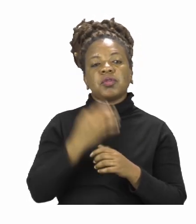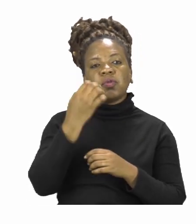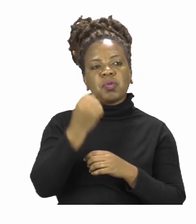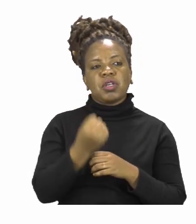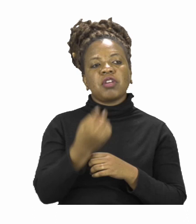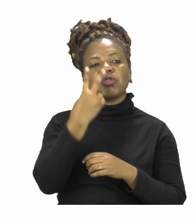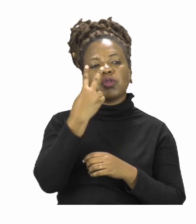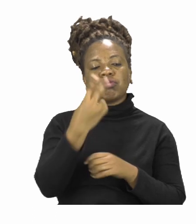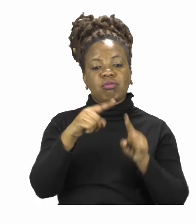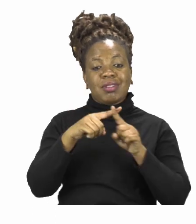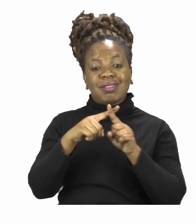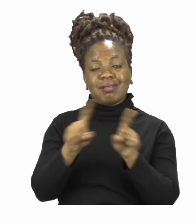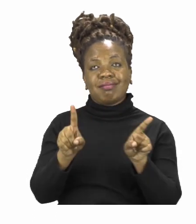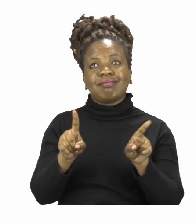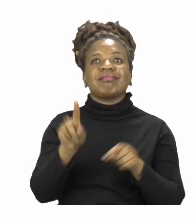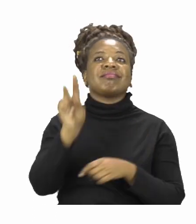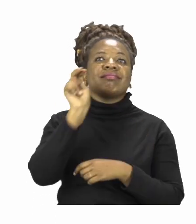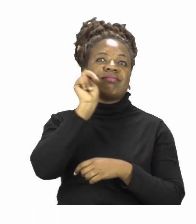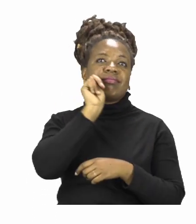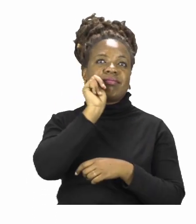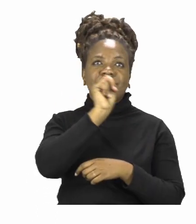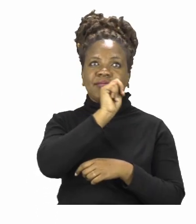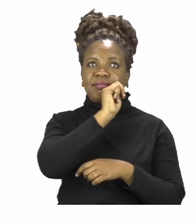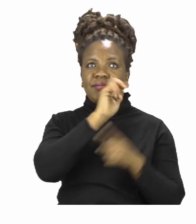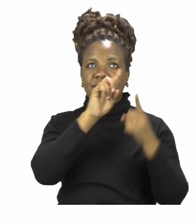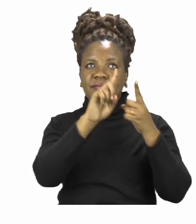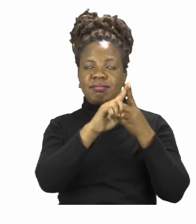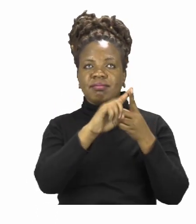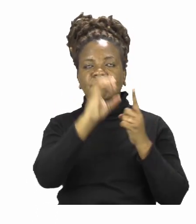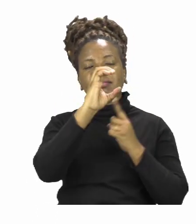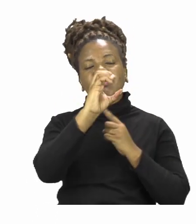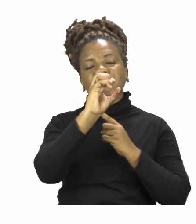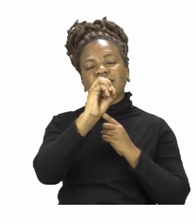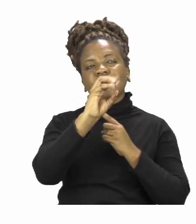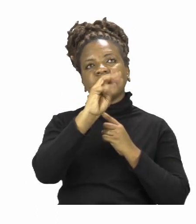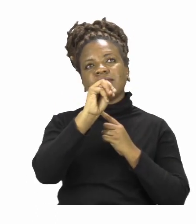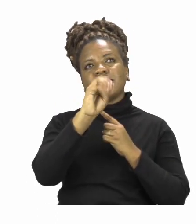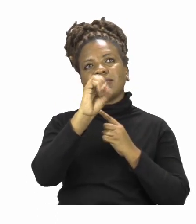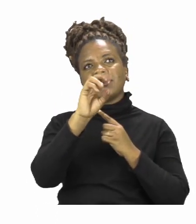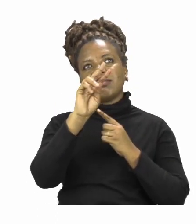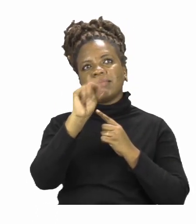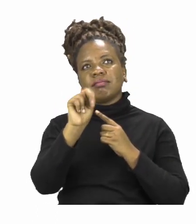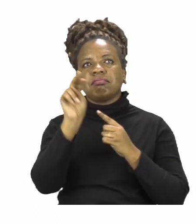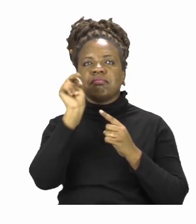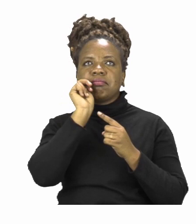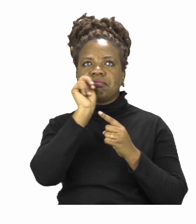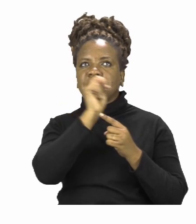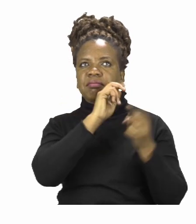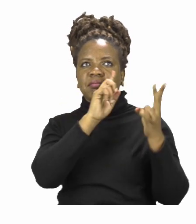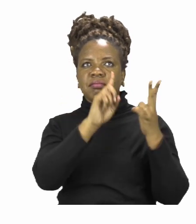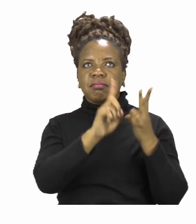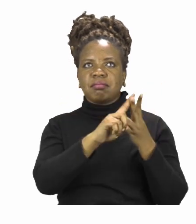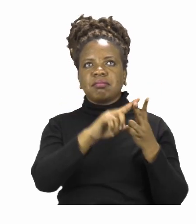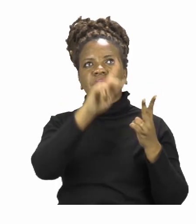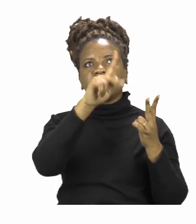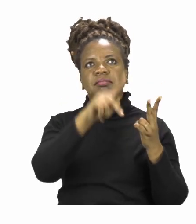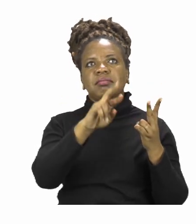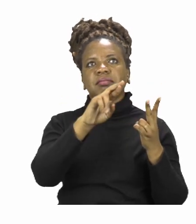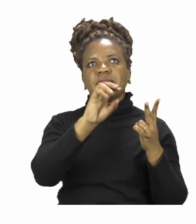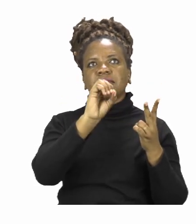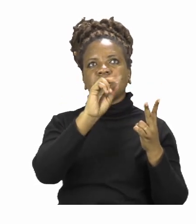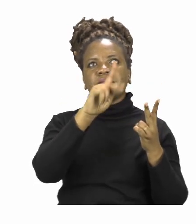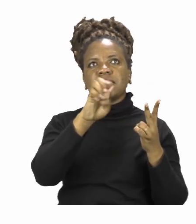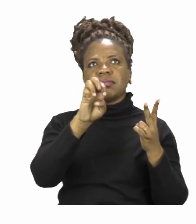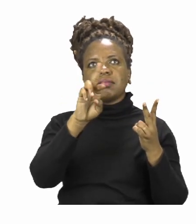noun. We talk about the common noun and the proper noun. So today we are going